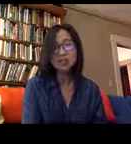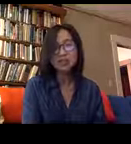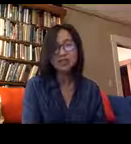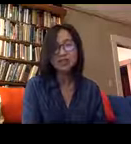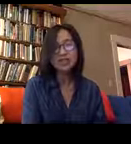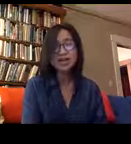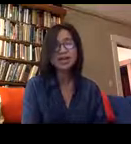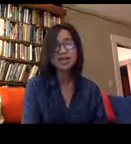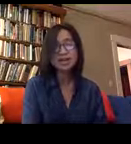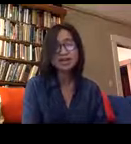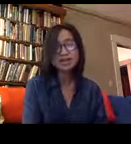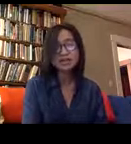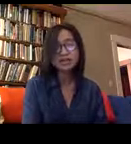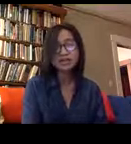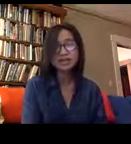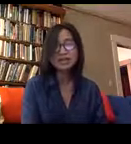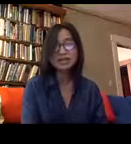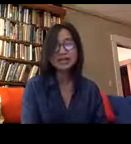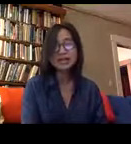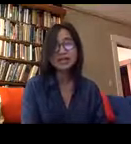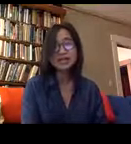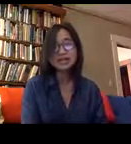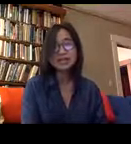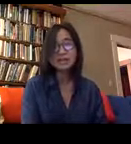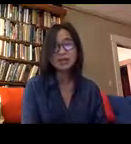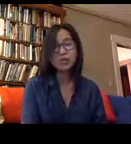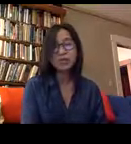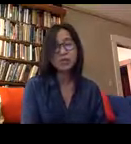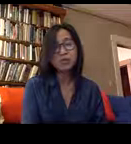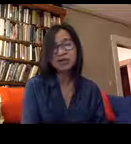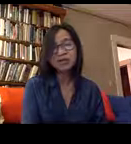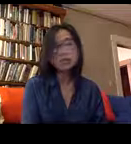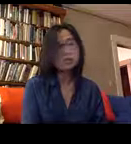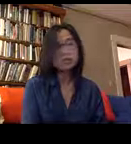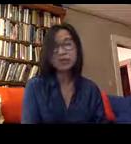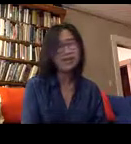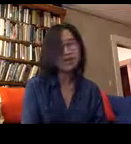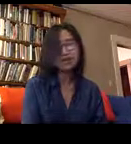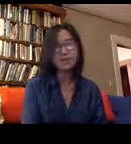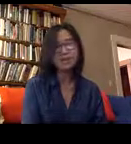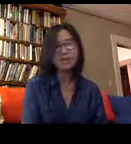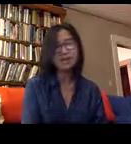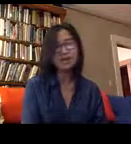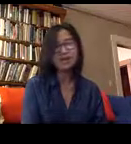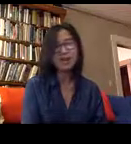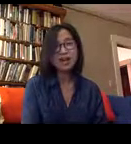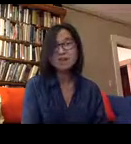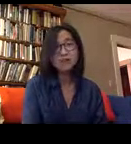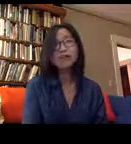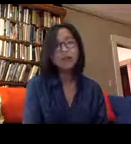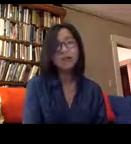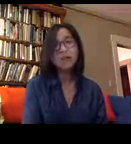of it and the taste of it, it just brought me the memory, and I